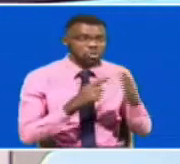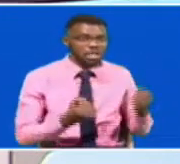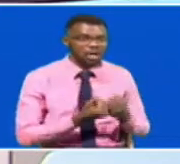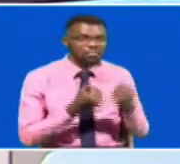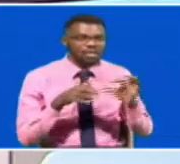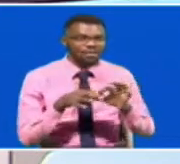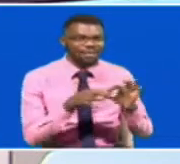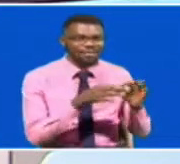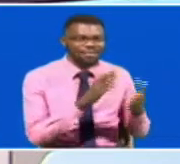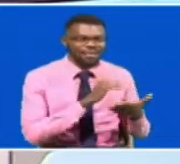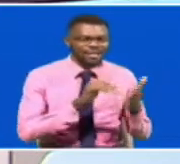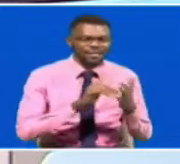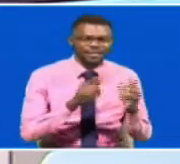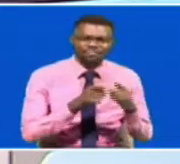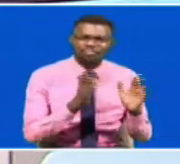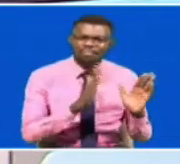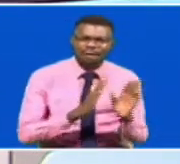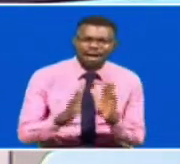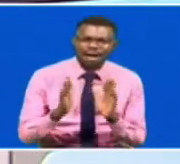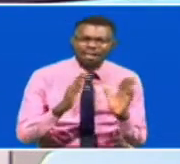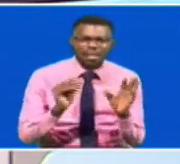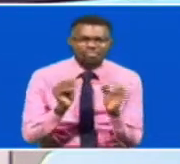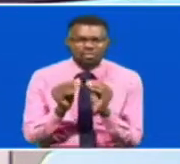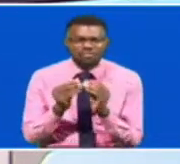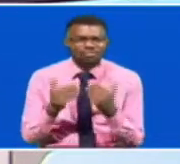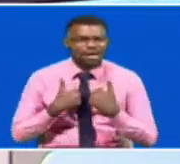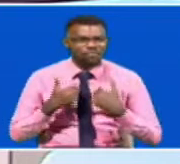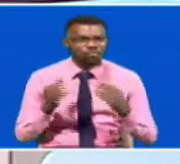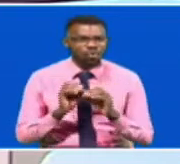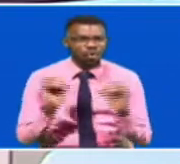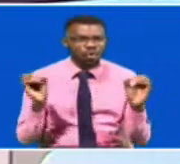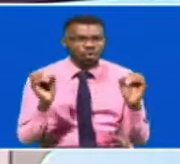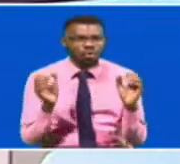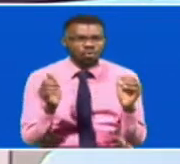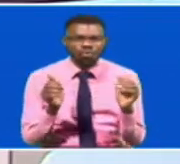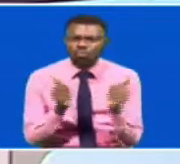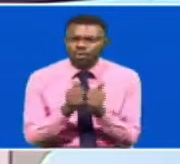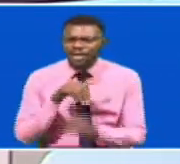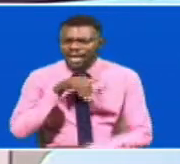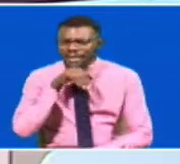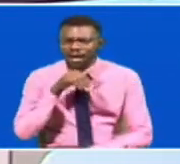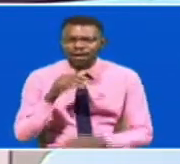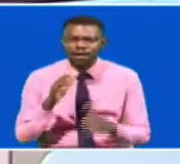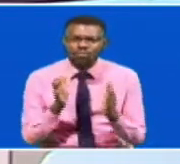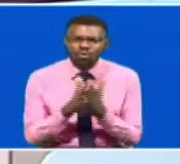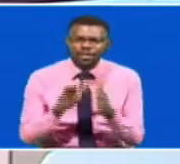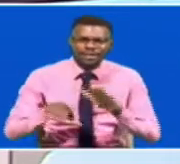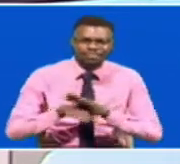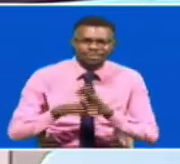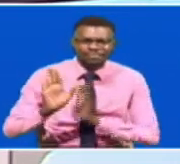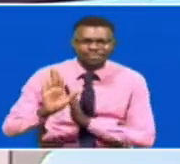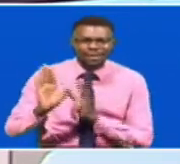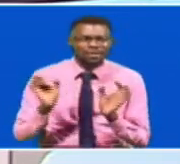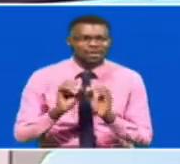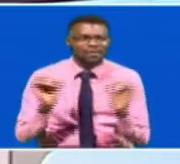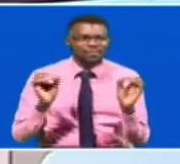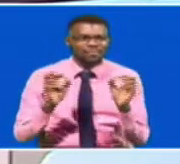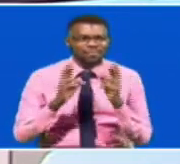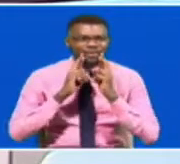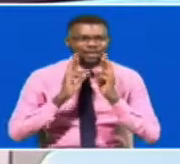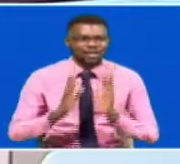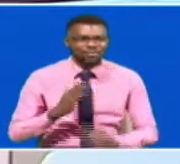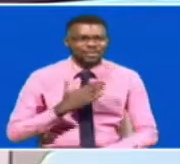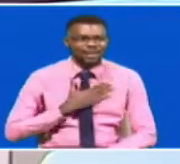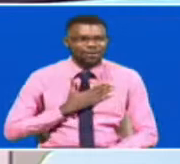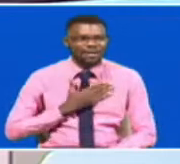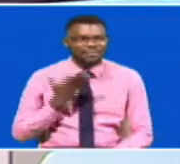they hardly held planning meetings with the presidential candidate or the running mate. Our senior political affairs reporter Chris Thairu has